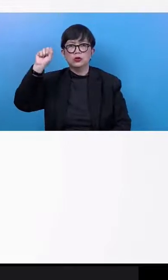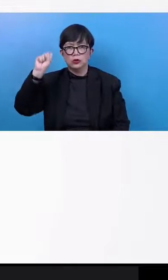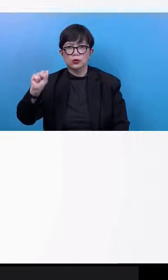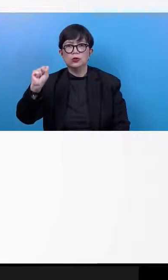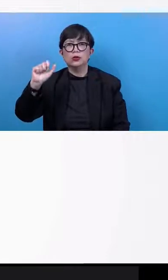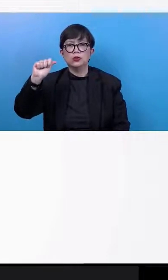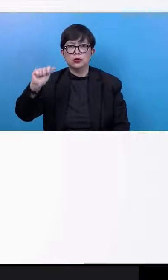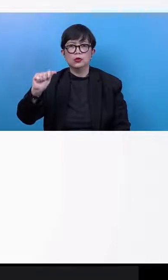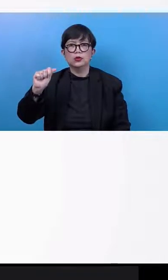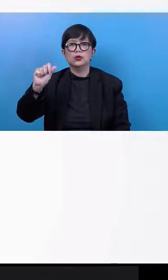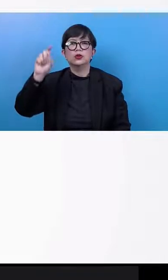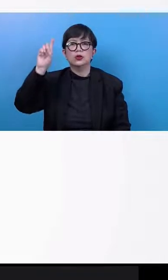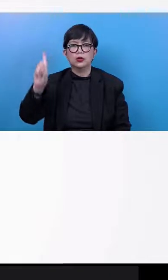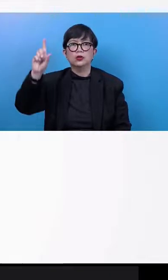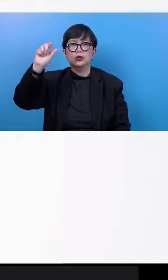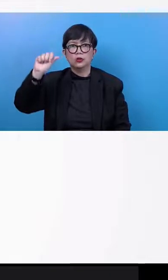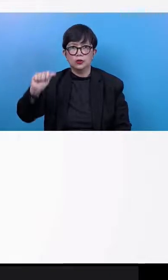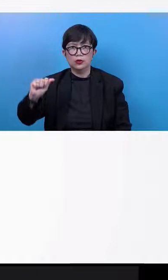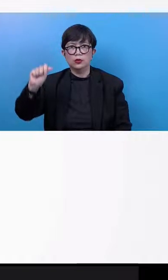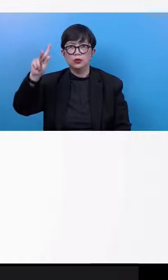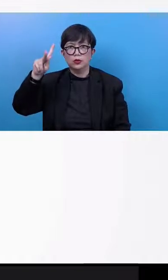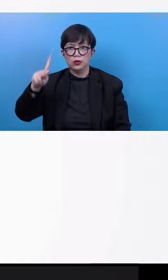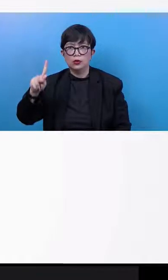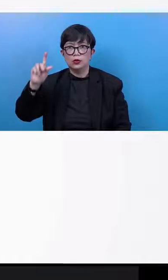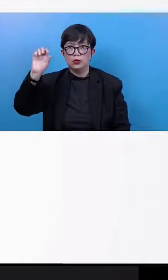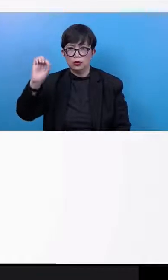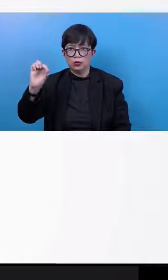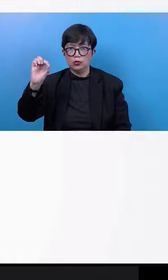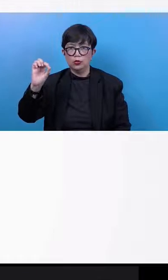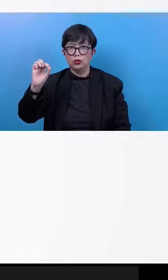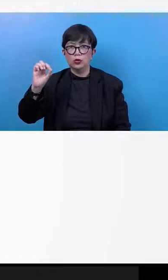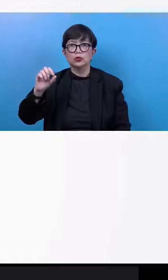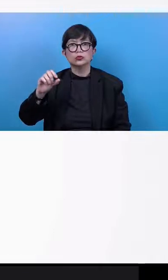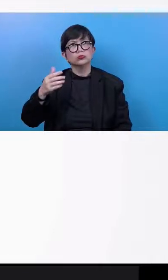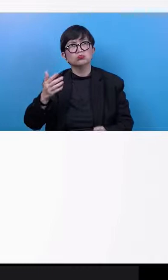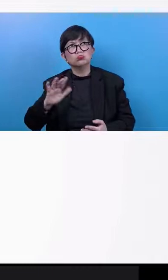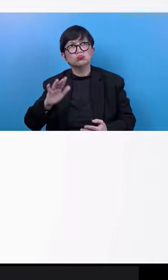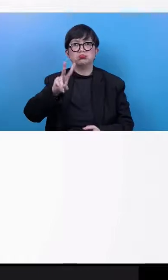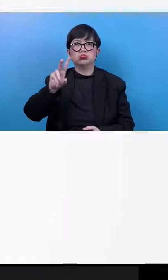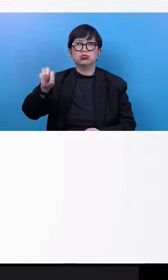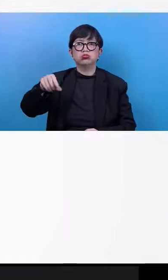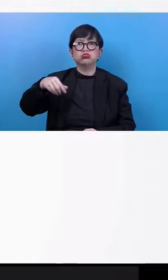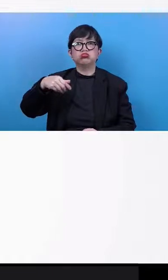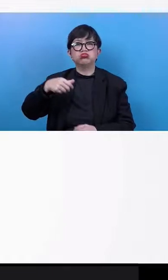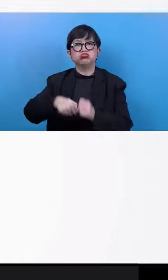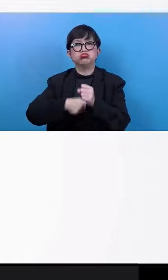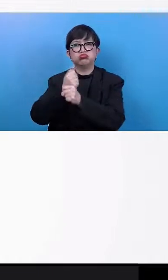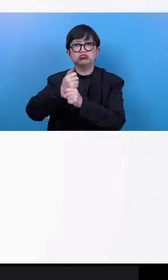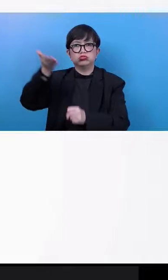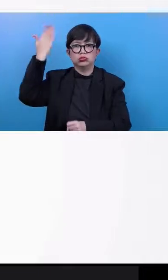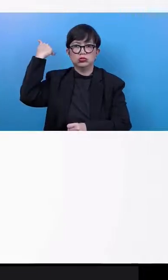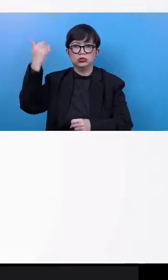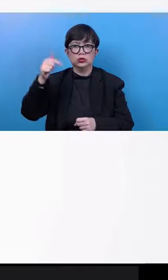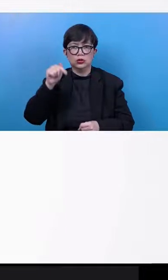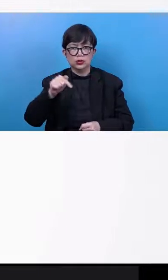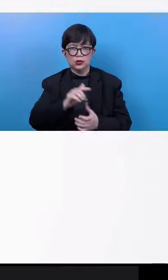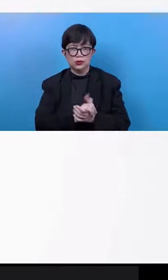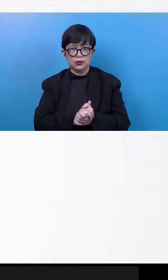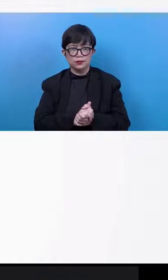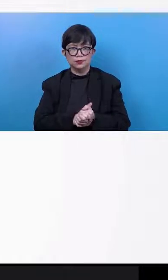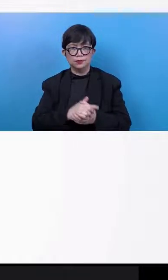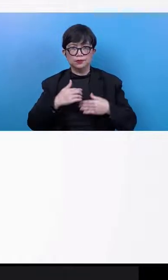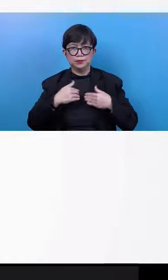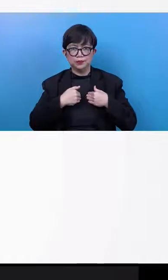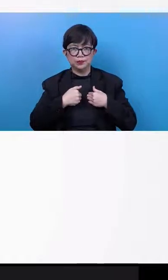today essential to advance two extensions. First, to recognize that we have a blind spot in measuring progress